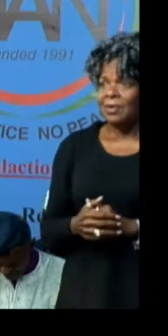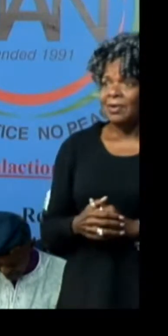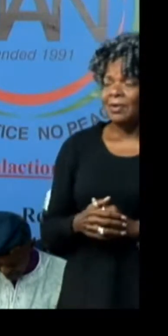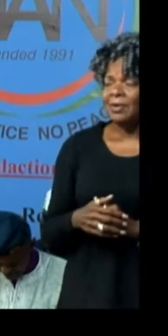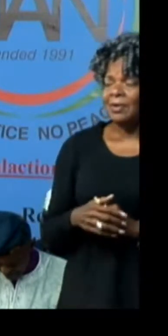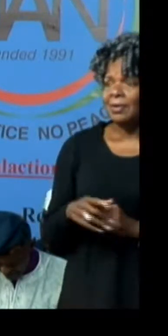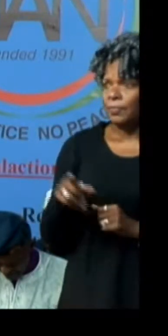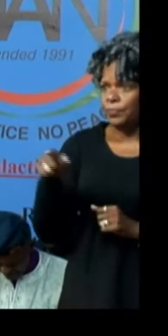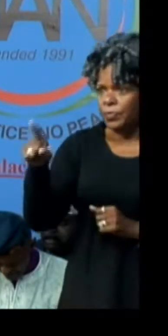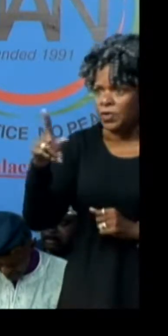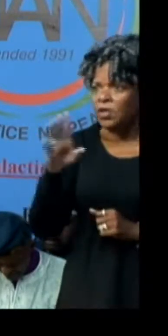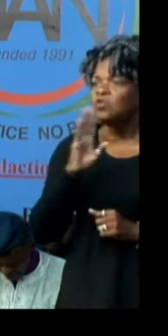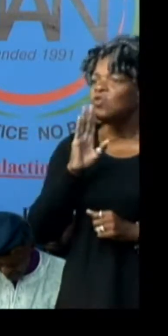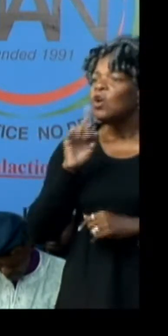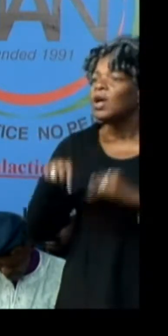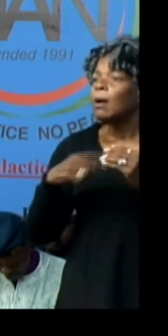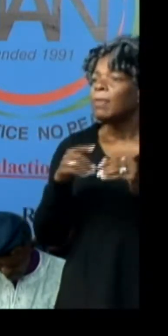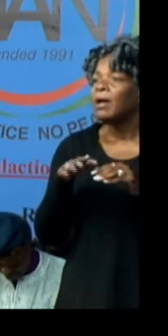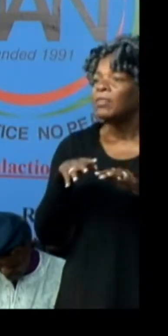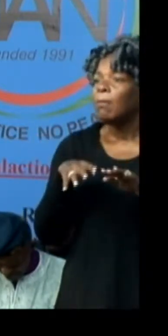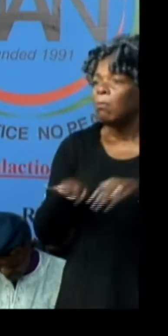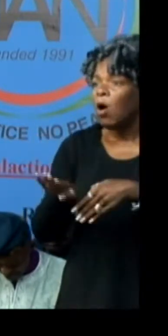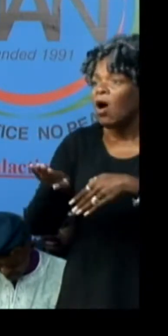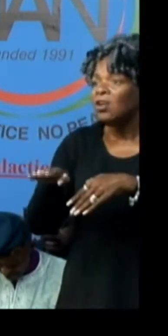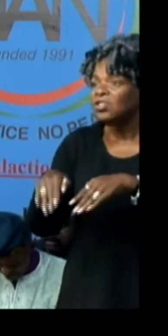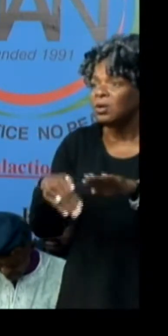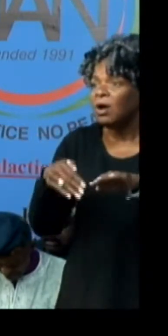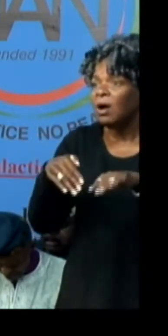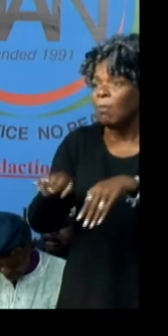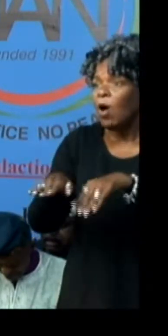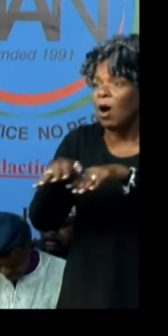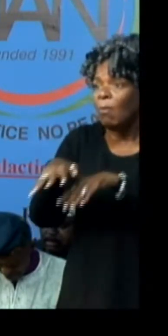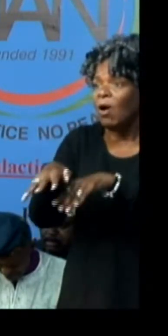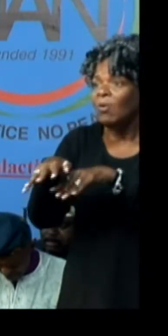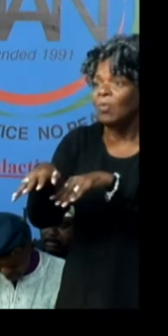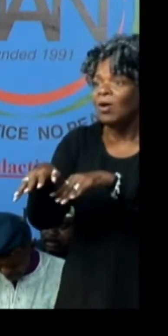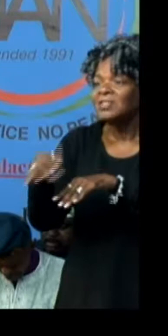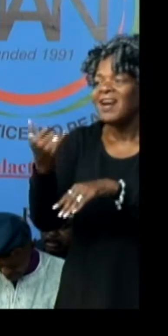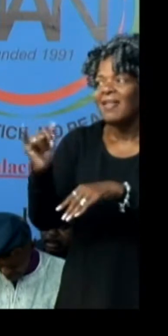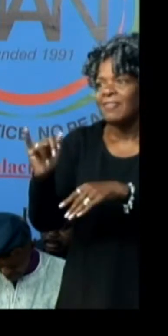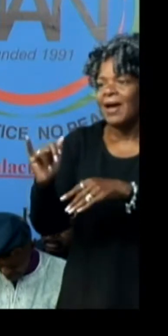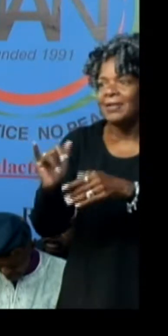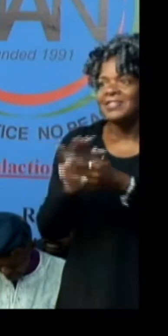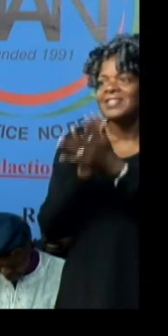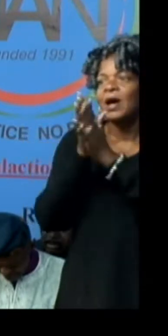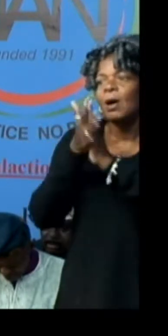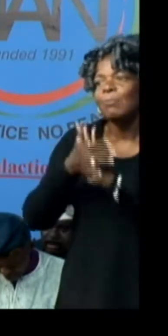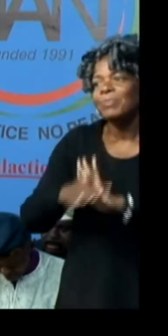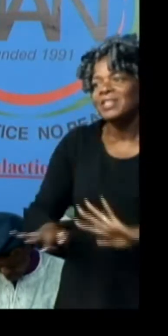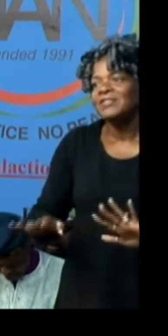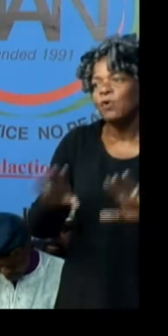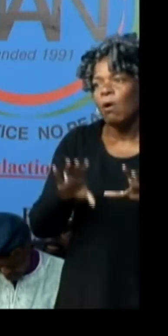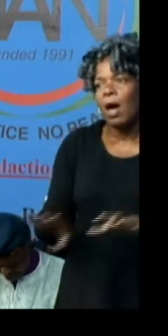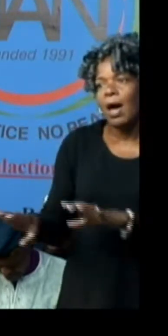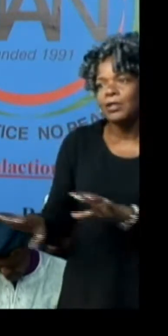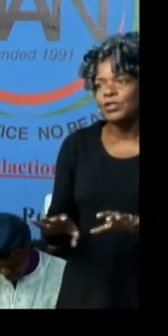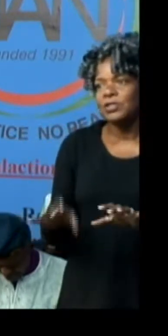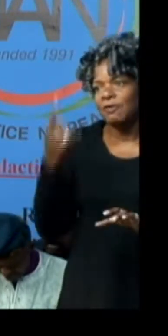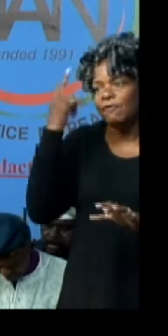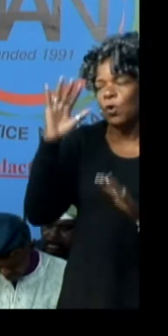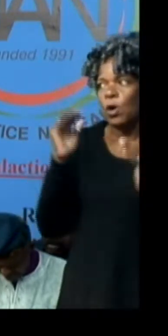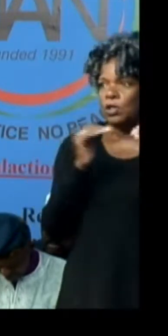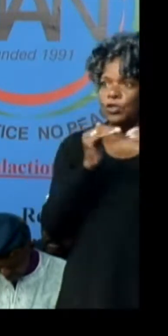you guys are talking about the marching, and that is such a beautiful, peaceful thing that we should do for the